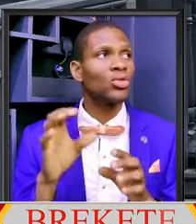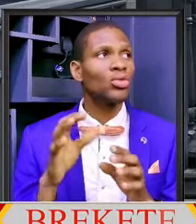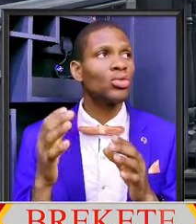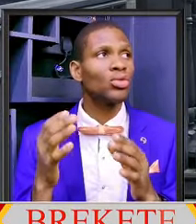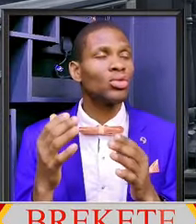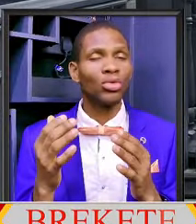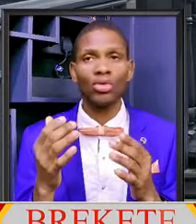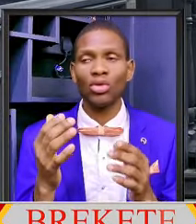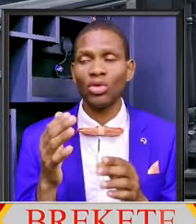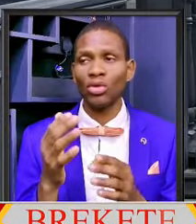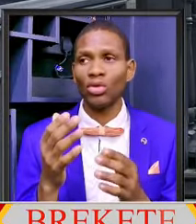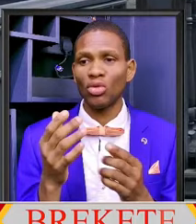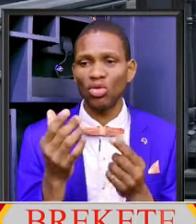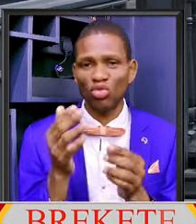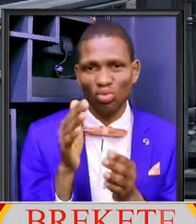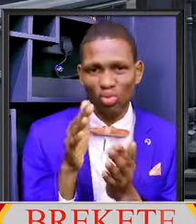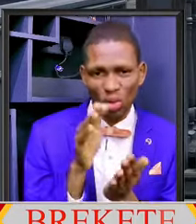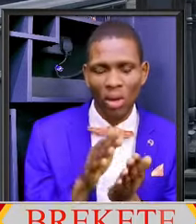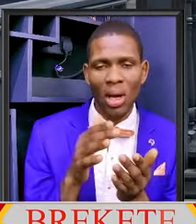allow her to rest.